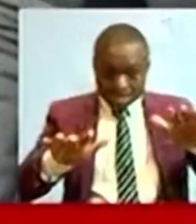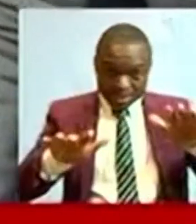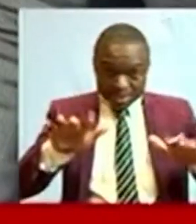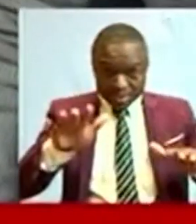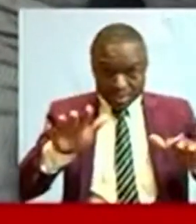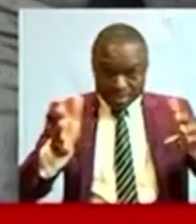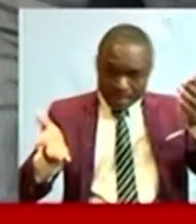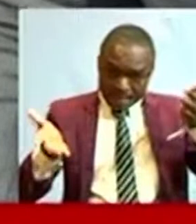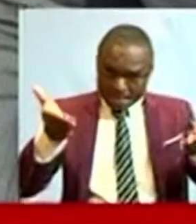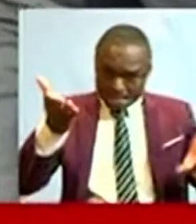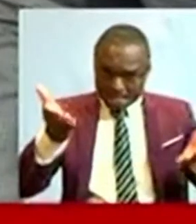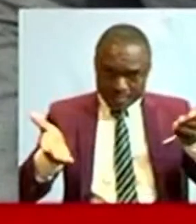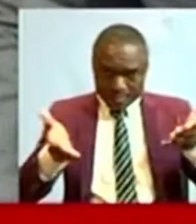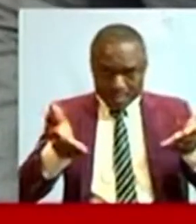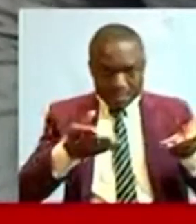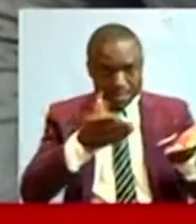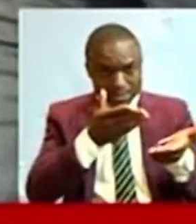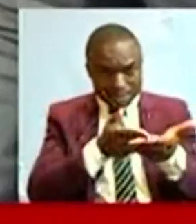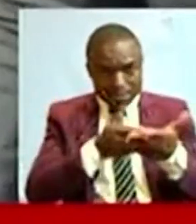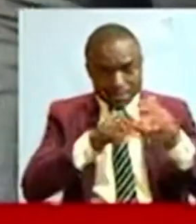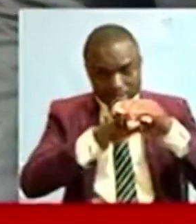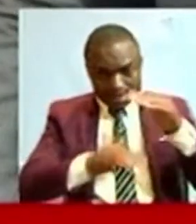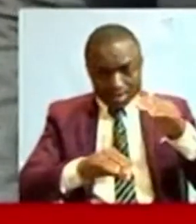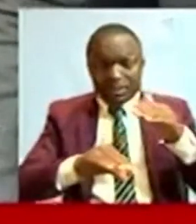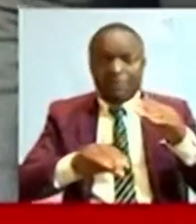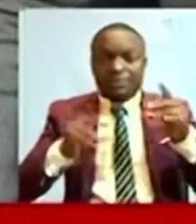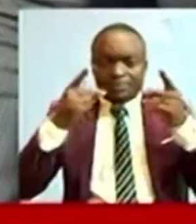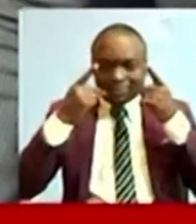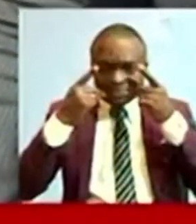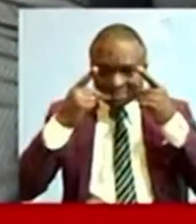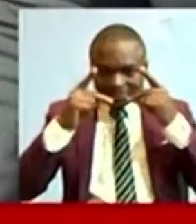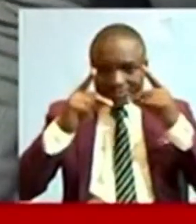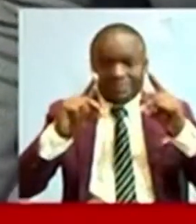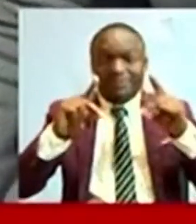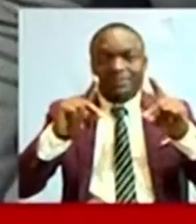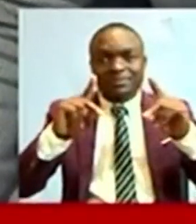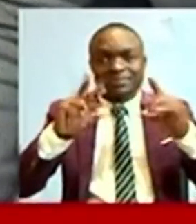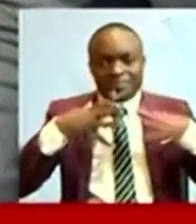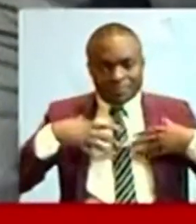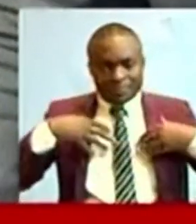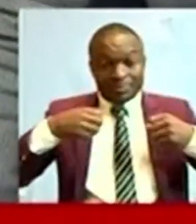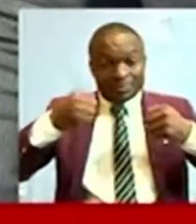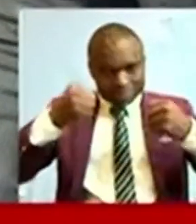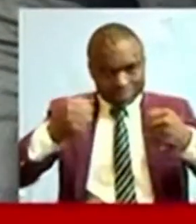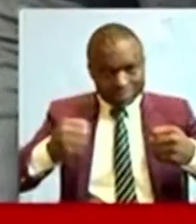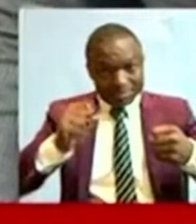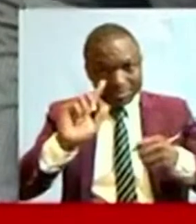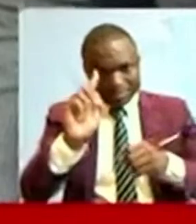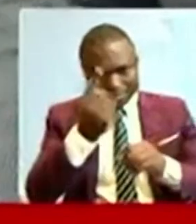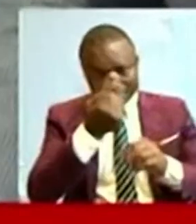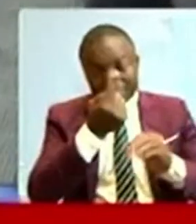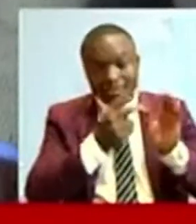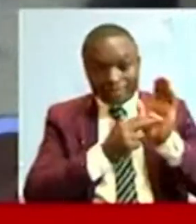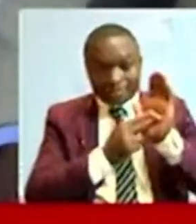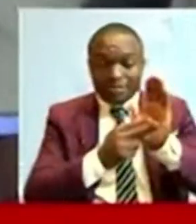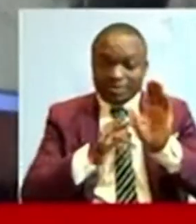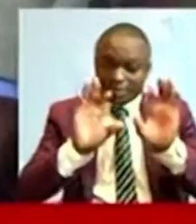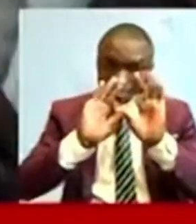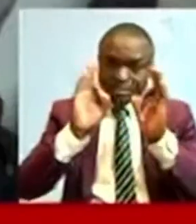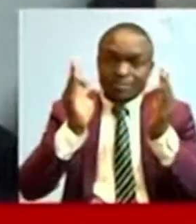of this strategic area under strengthened public health. The first indicator is family